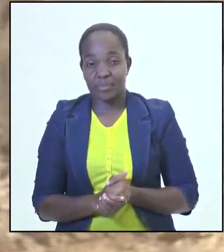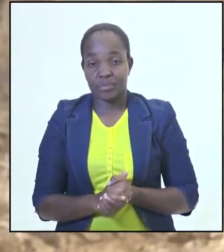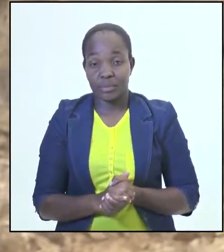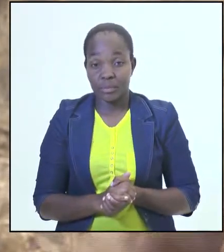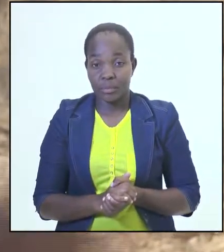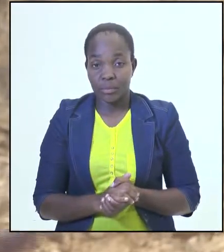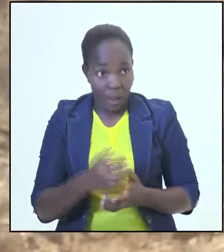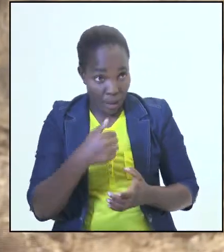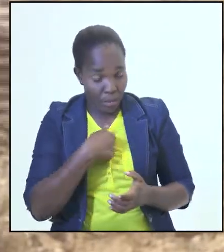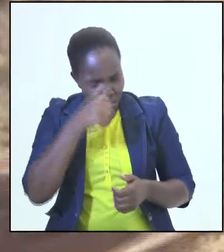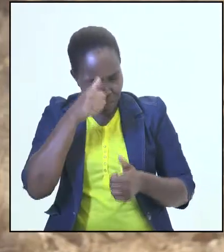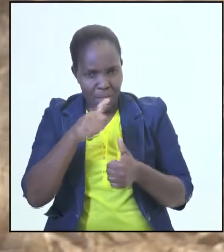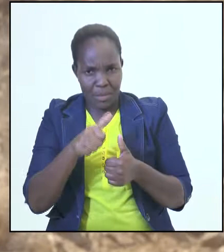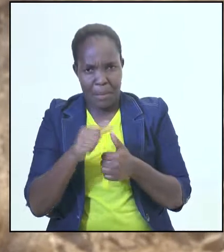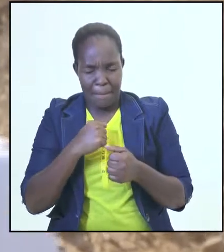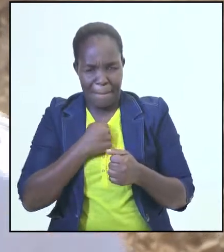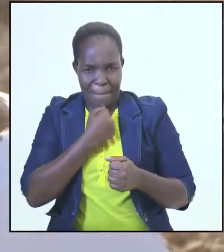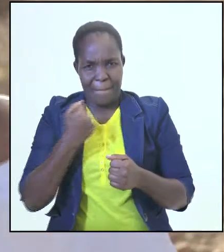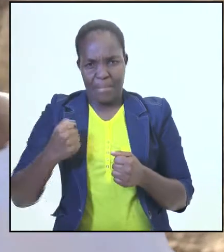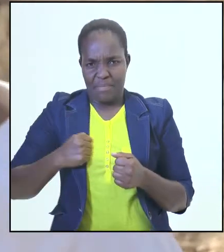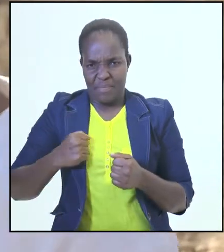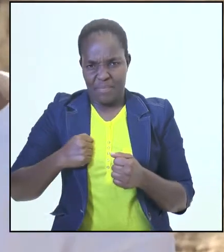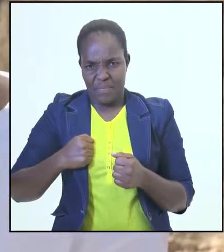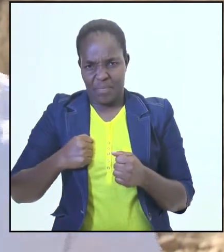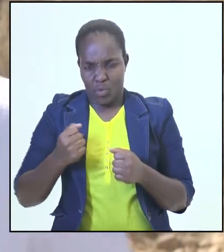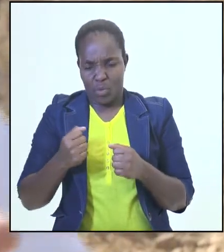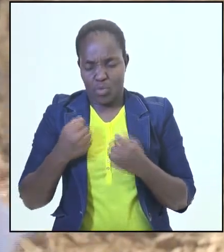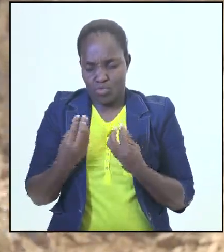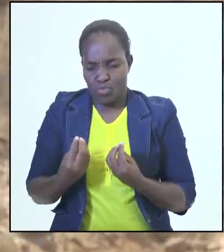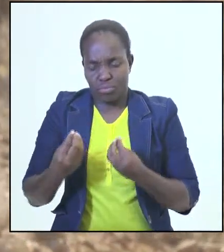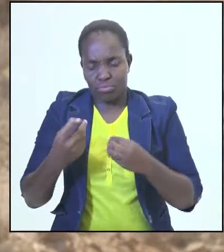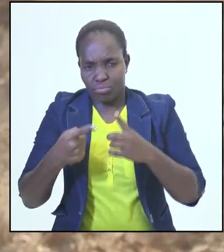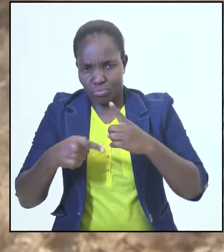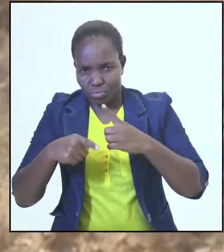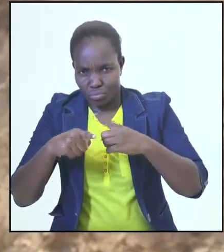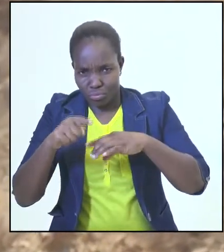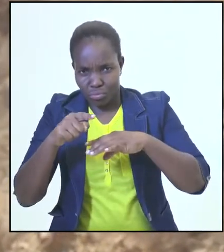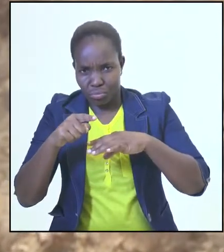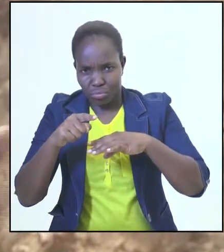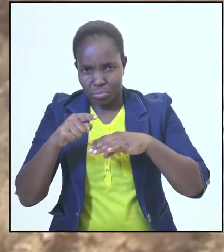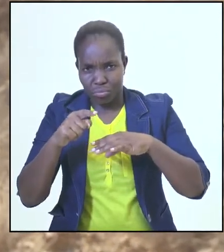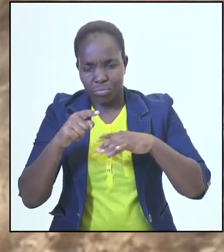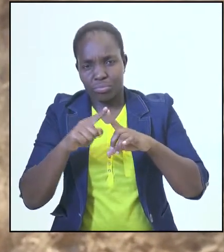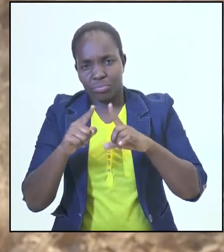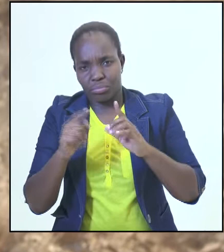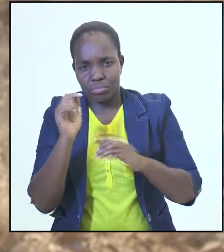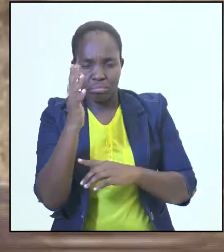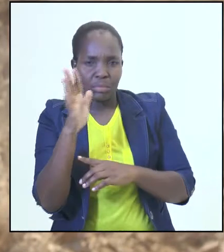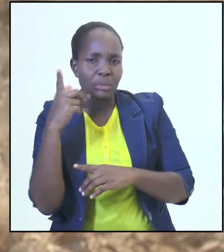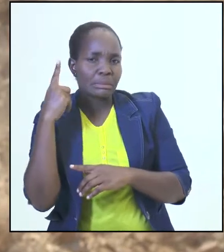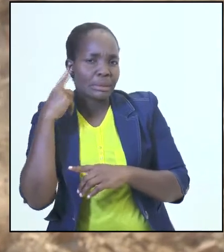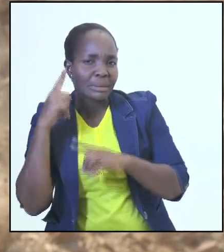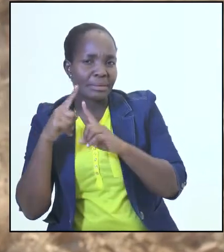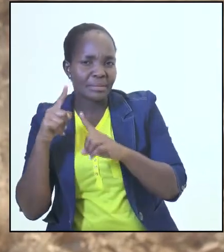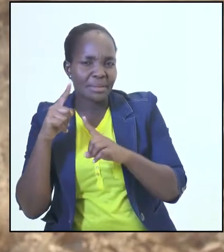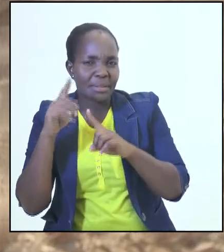I remember my father used to take us out into the field. You know, he would teach us about the different types of birds,